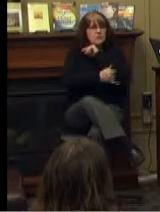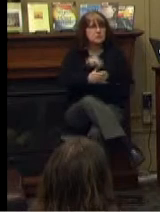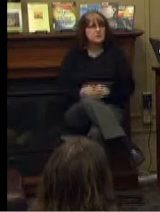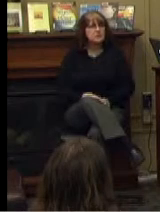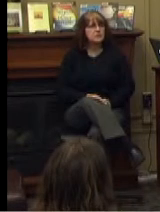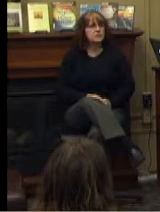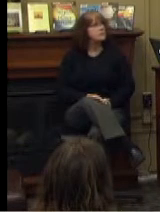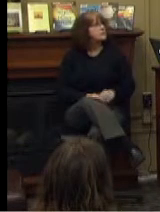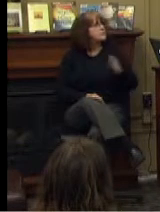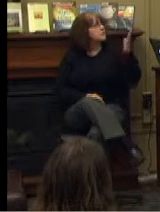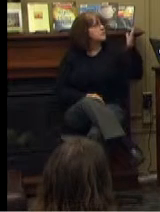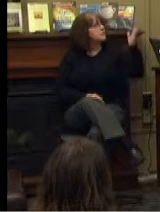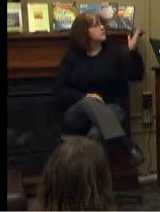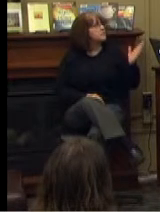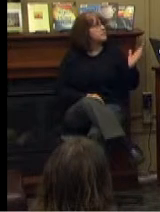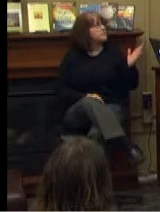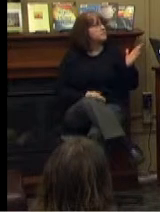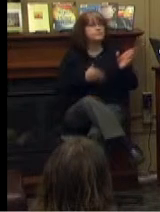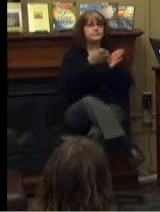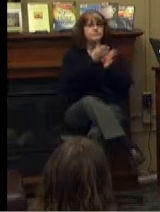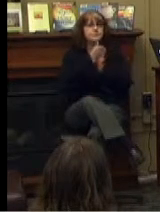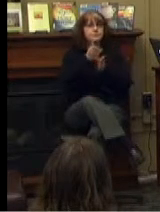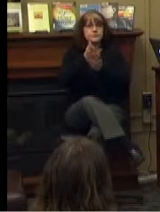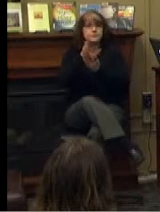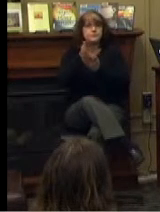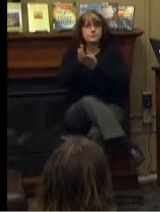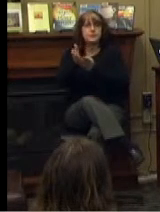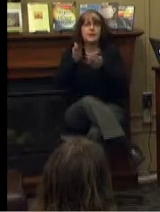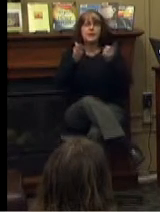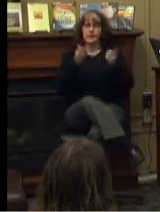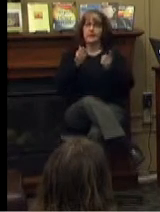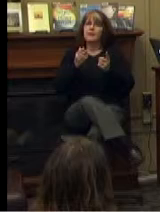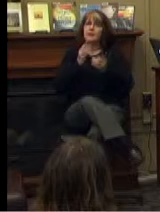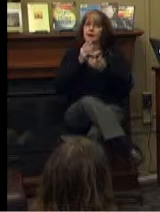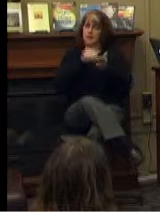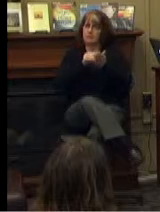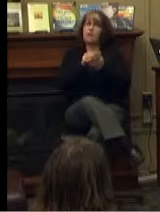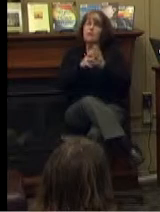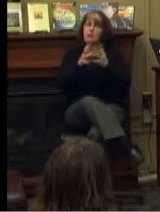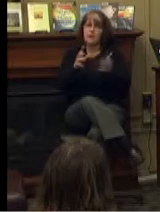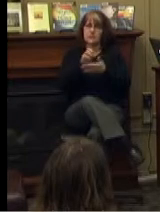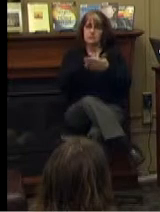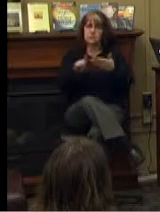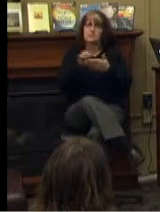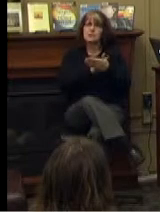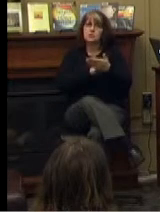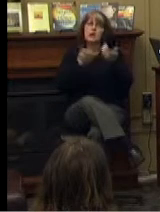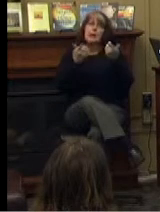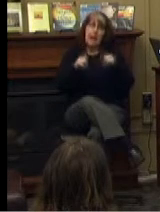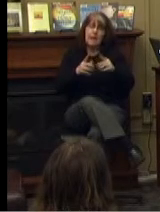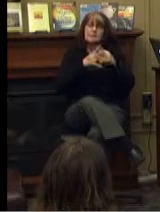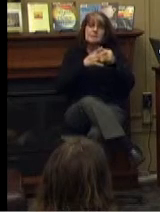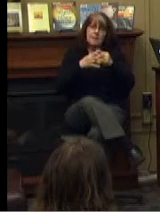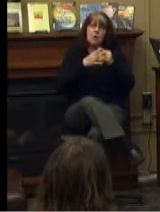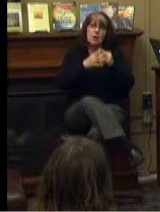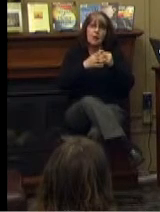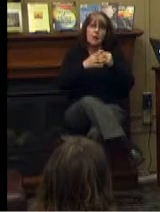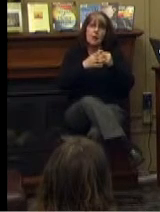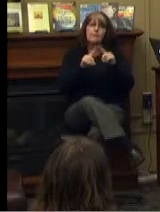And here are the areas where people are really discriminated against. And it happens in America, but more so in